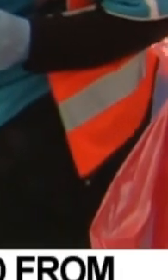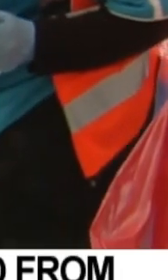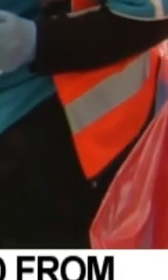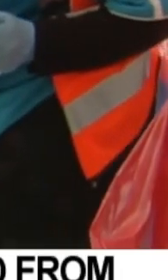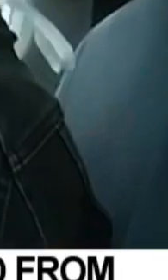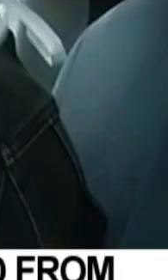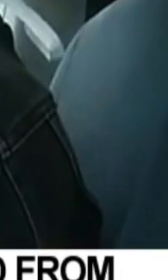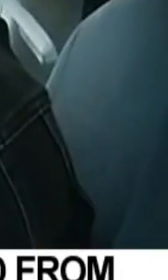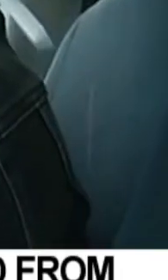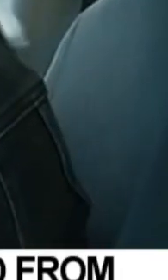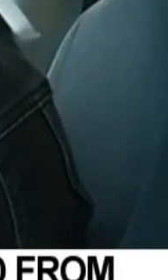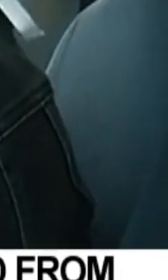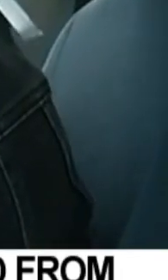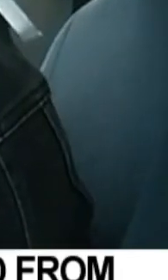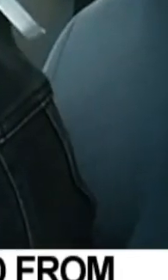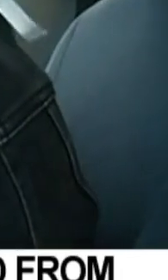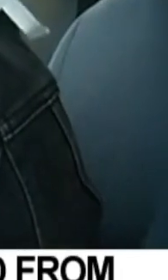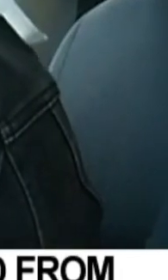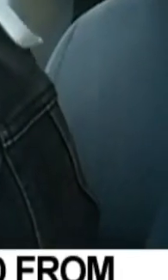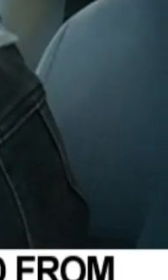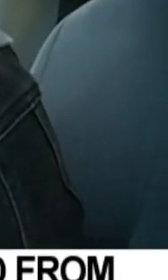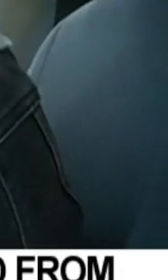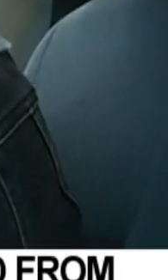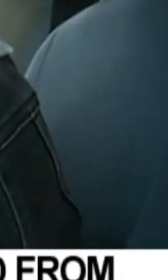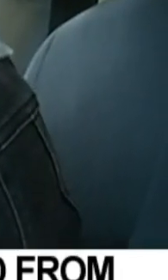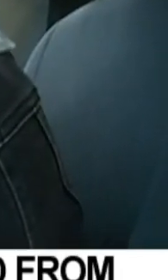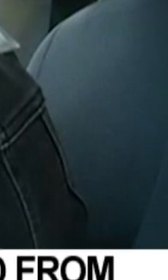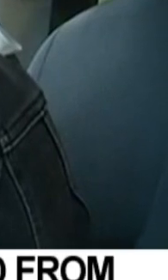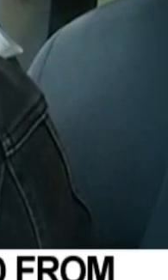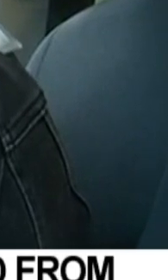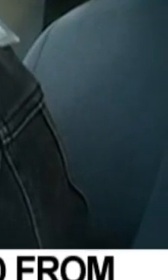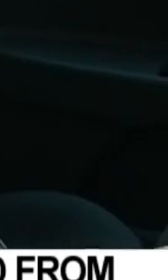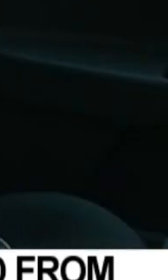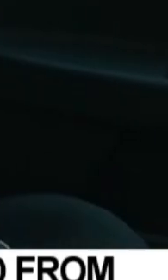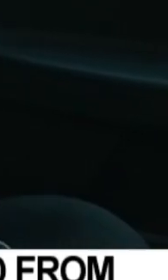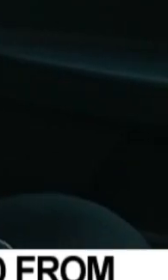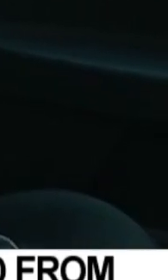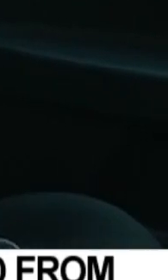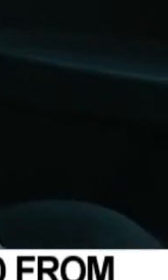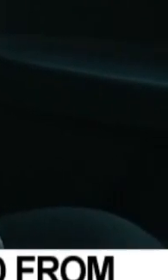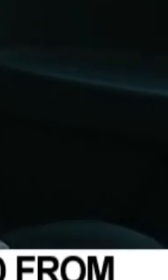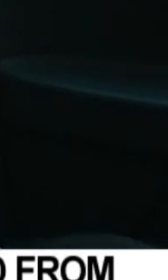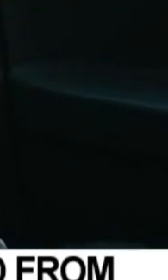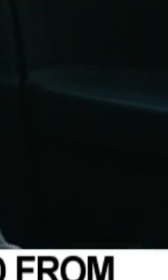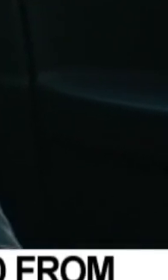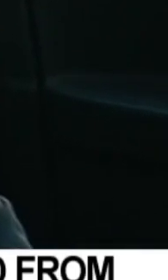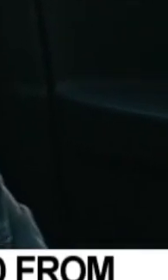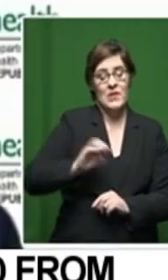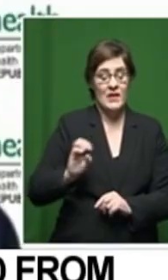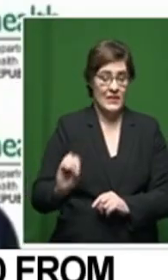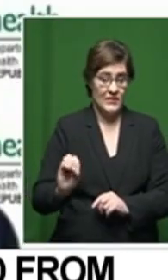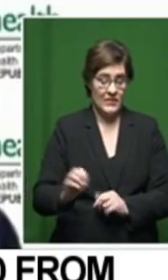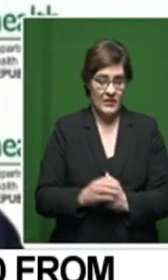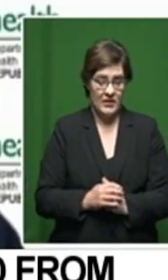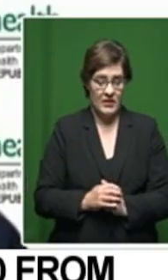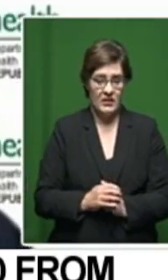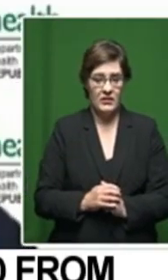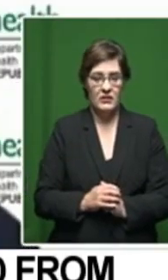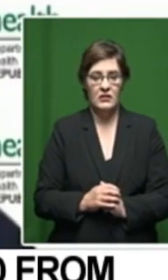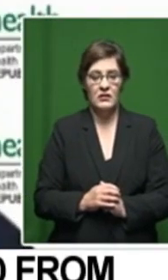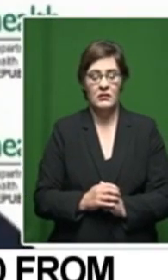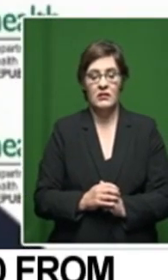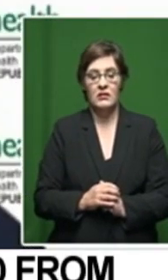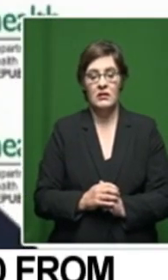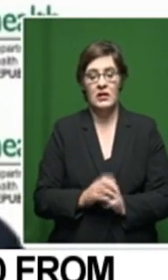COVID-19 cases have dropped. South Africans have been cautioned that a fourth wave will hit the country in the next few weeks. Our national